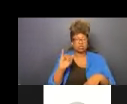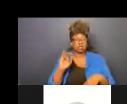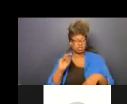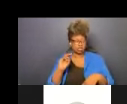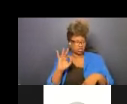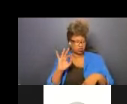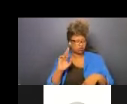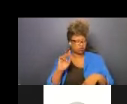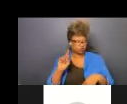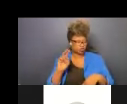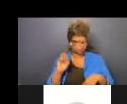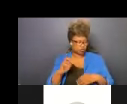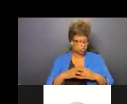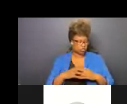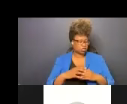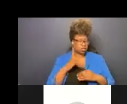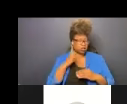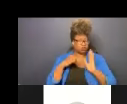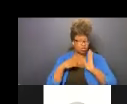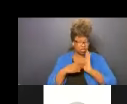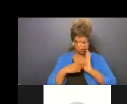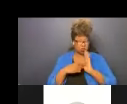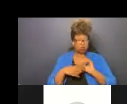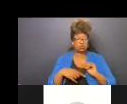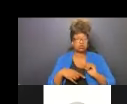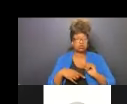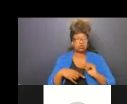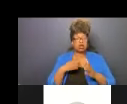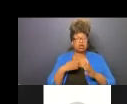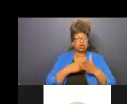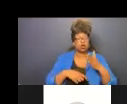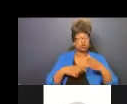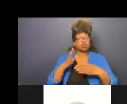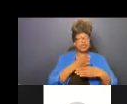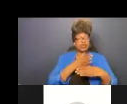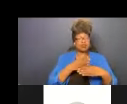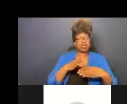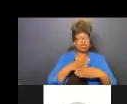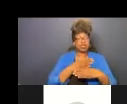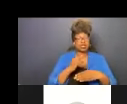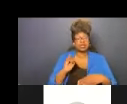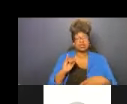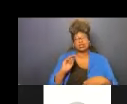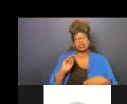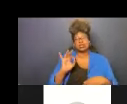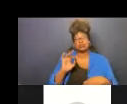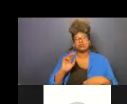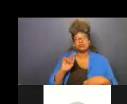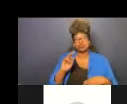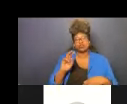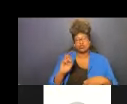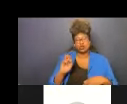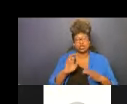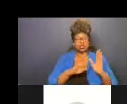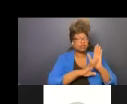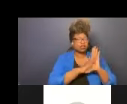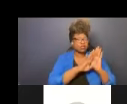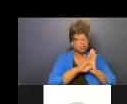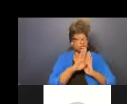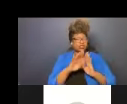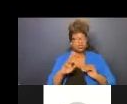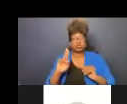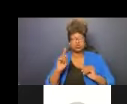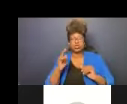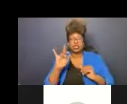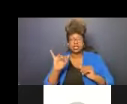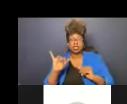For example, cost sharing of infrastructure improvements between private developers and utility authorities, making that